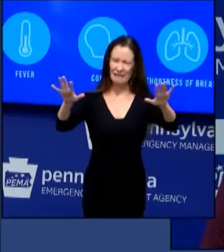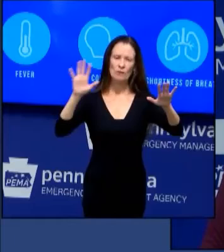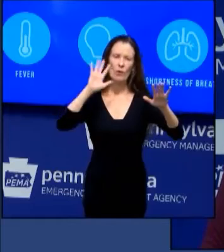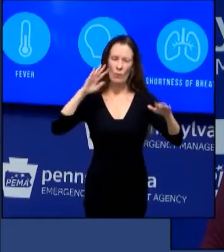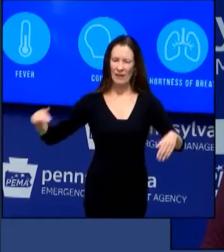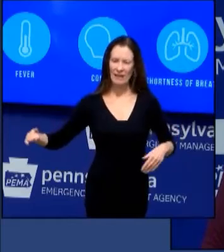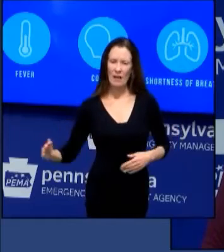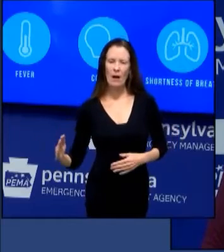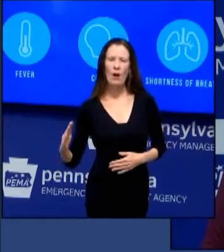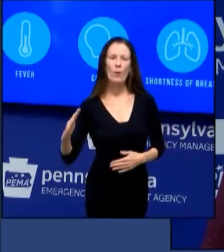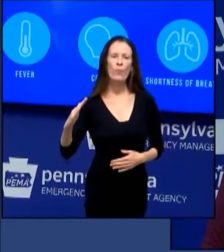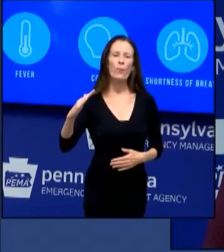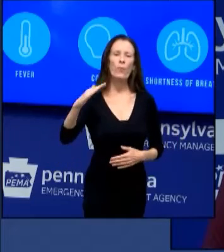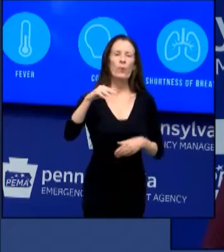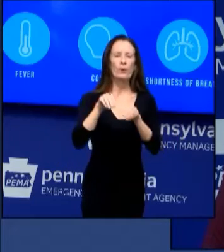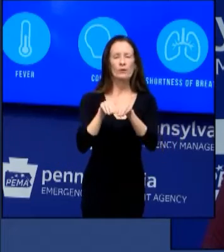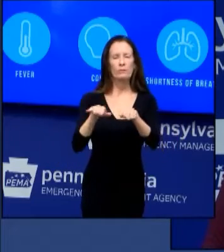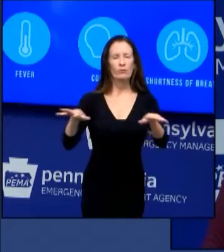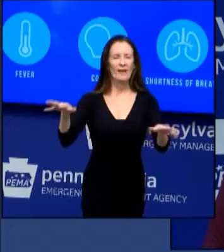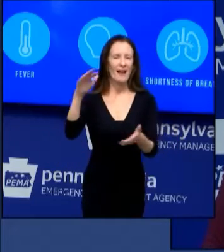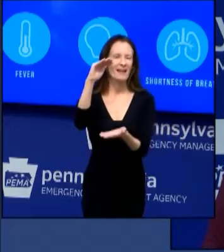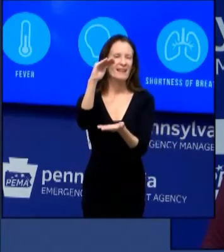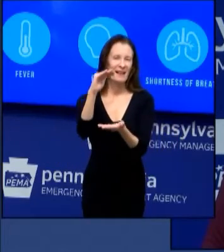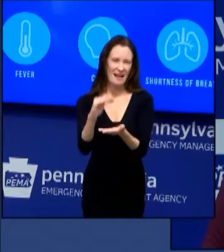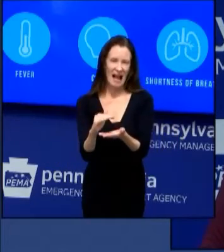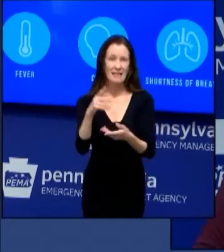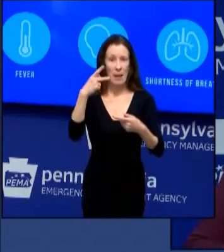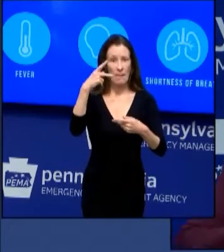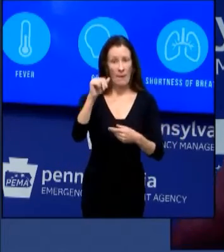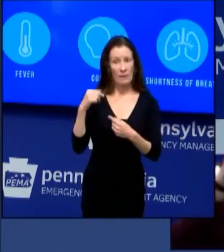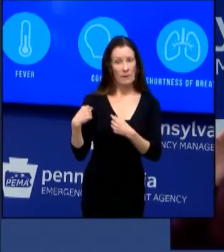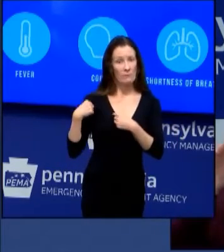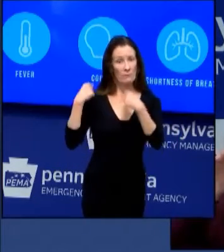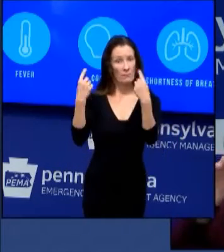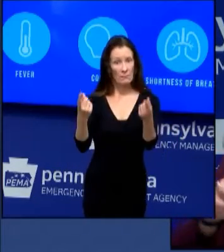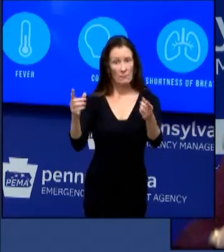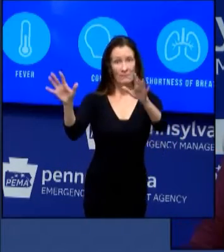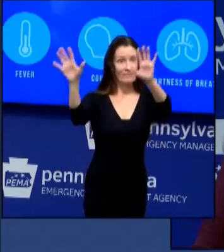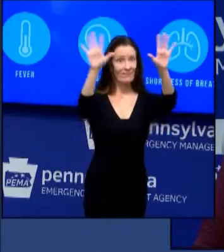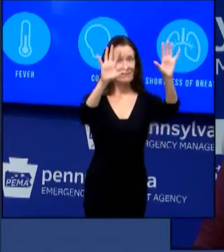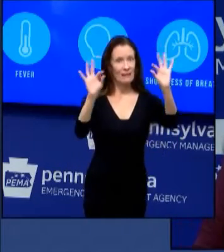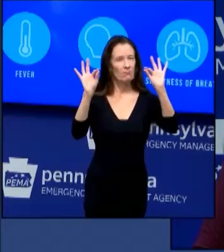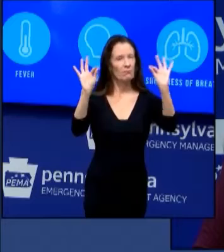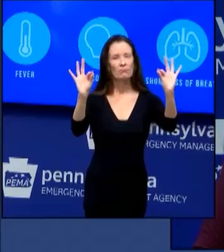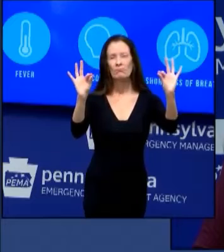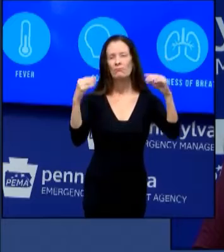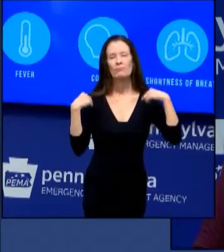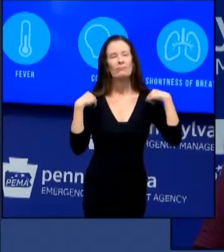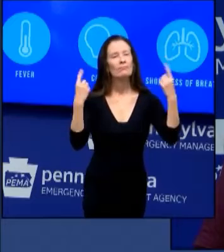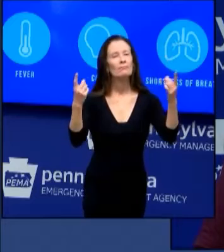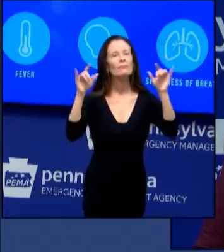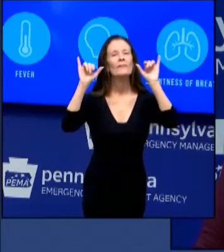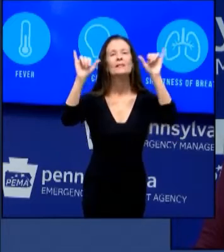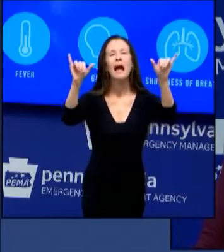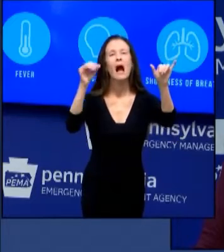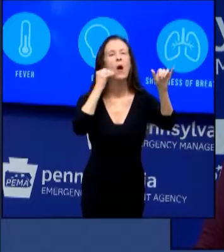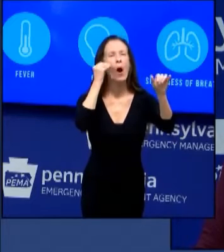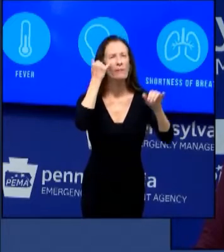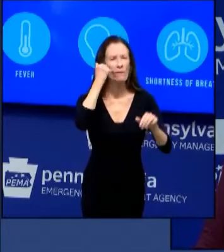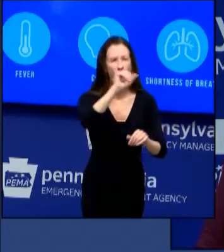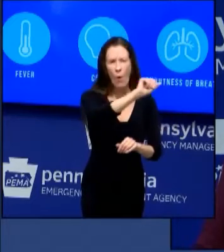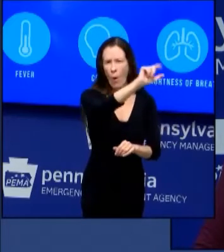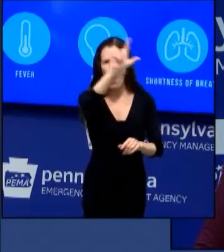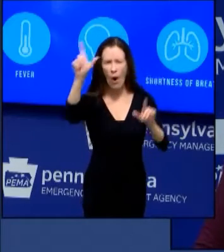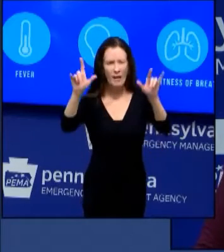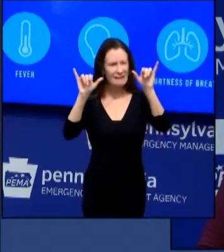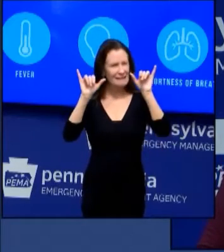if Pennsylvanians do the right thing and stay at home, then that surge will be manageable, and we'll be able to, our health systems will be able to deal with